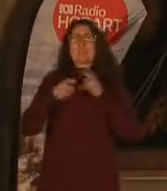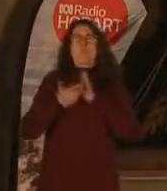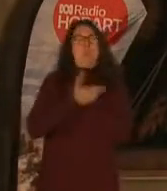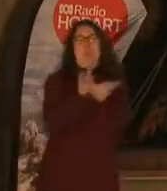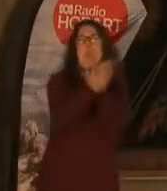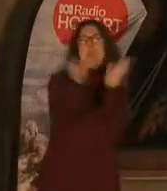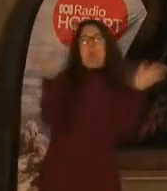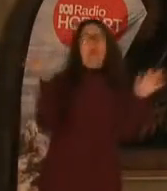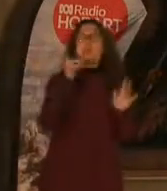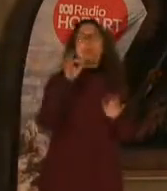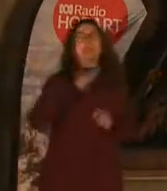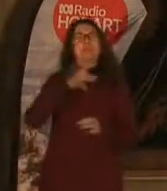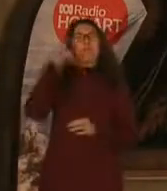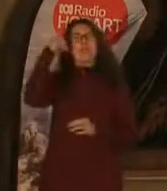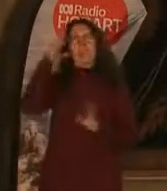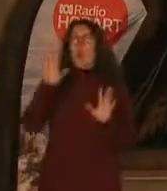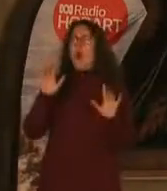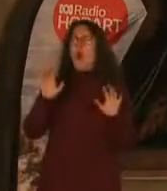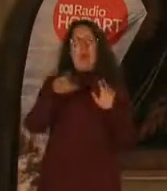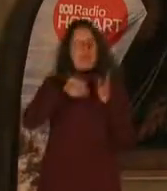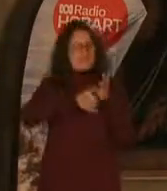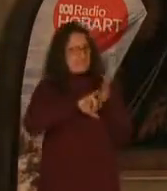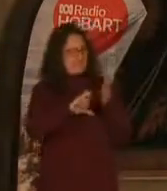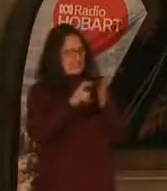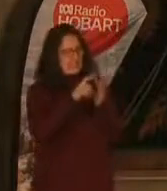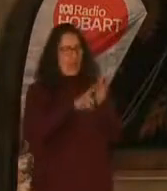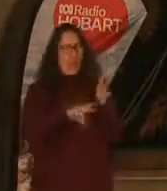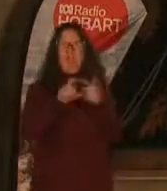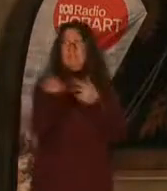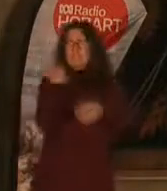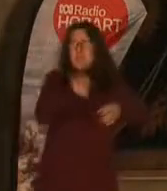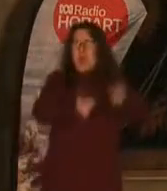Western science in the way that it is